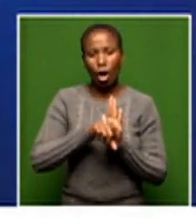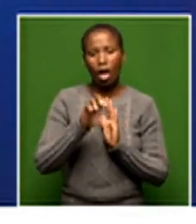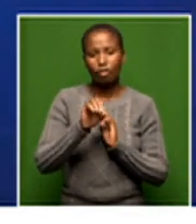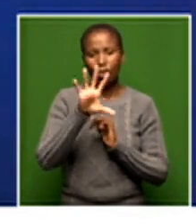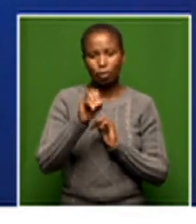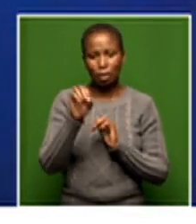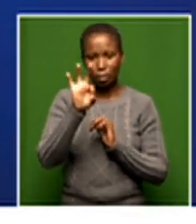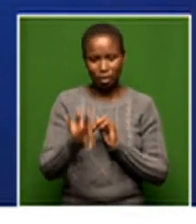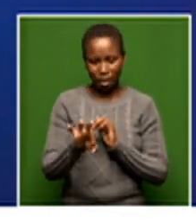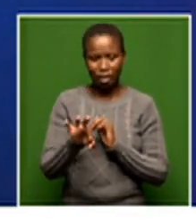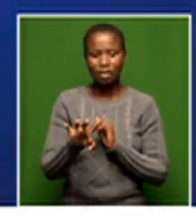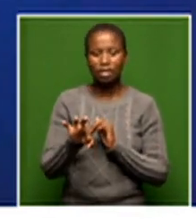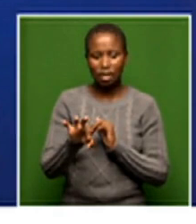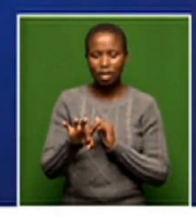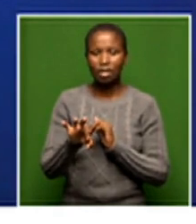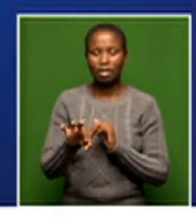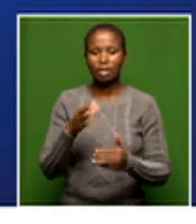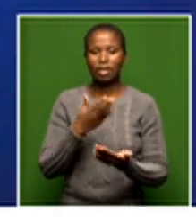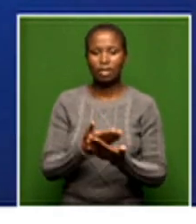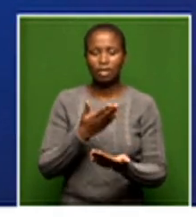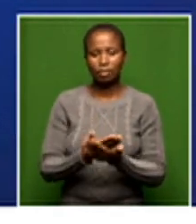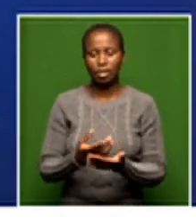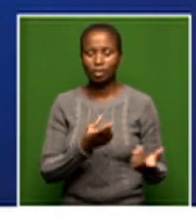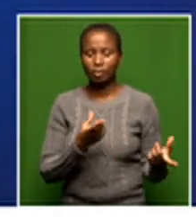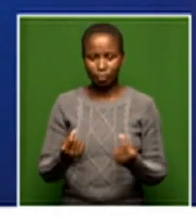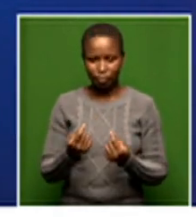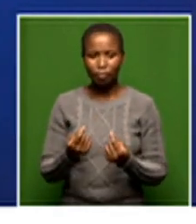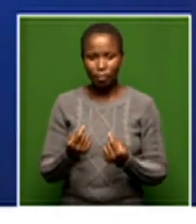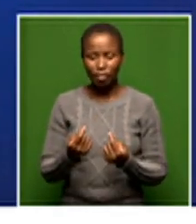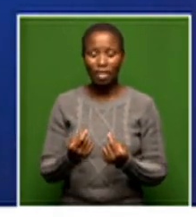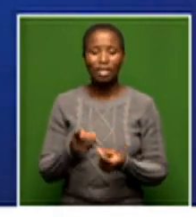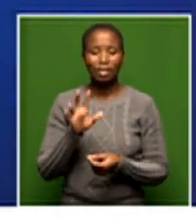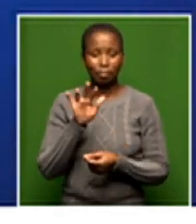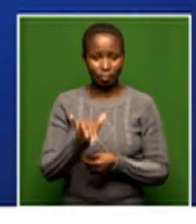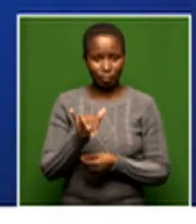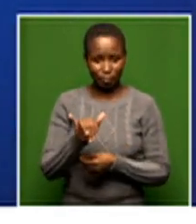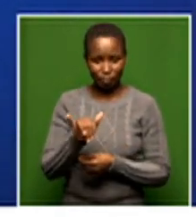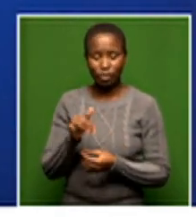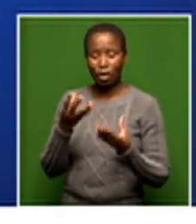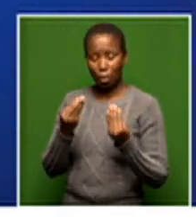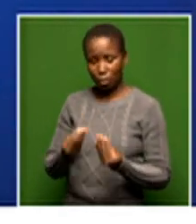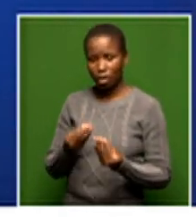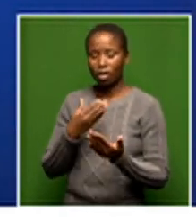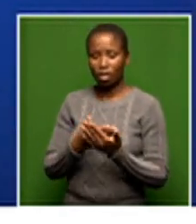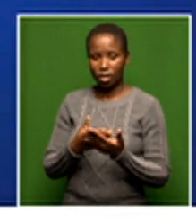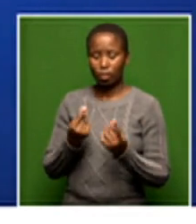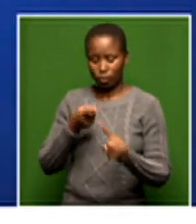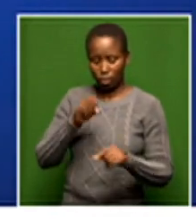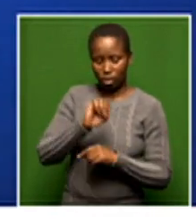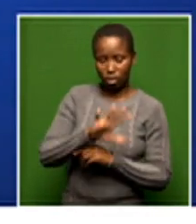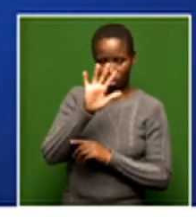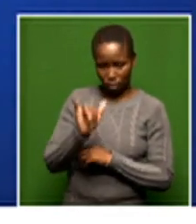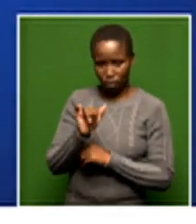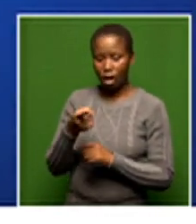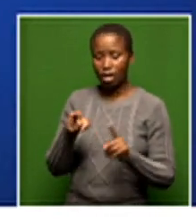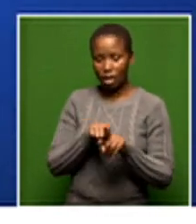people felt that they were at risk of COVID-19. And this is even less than, the numbers we had across the West African